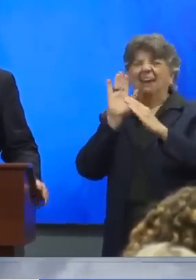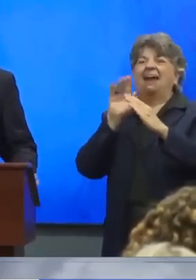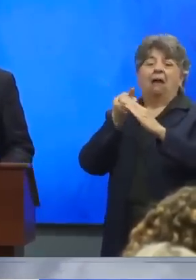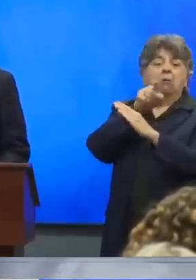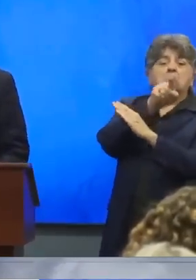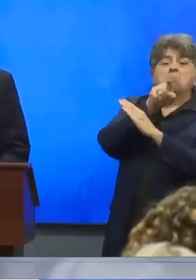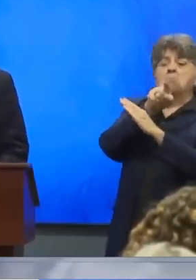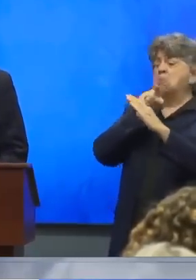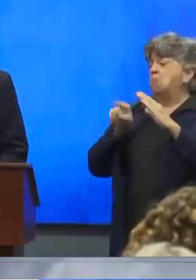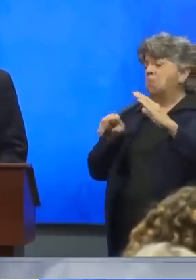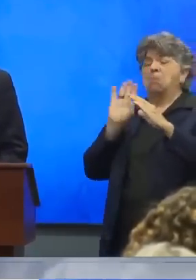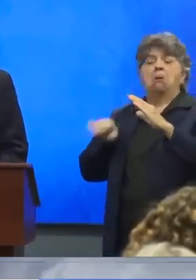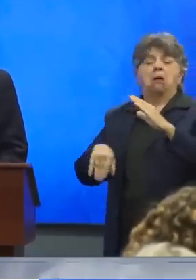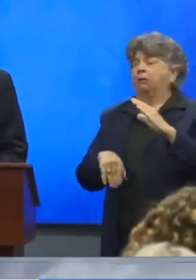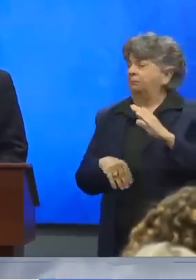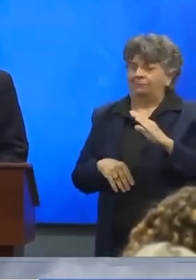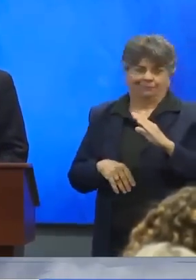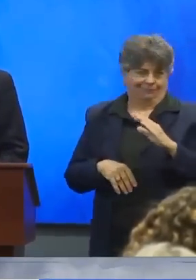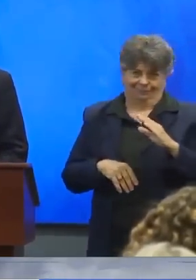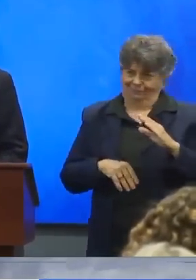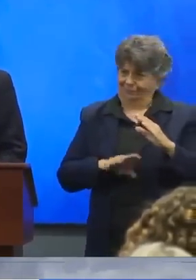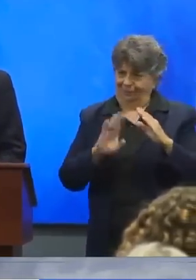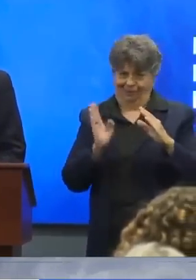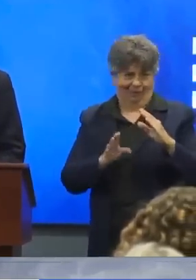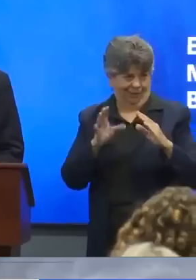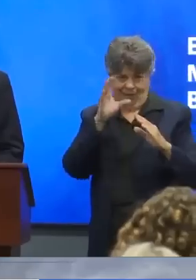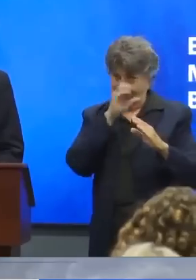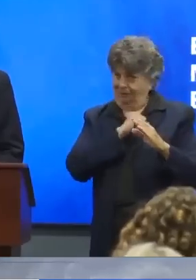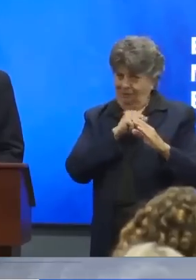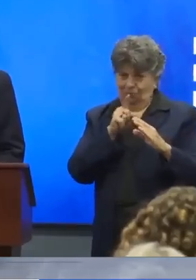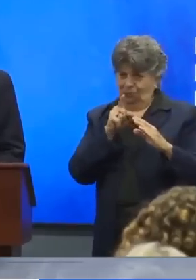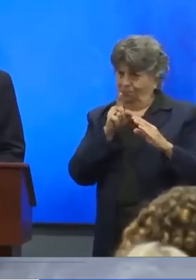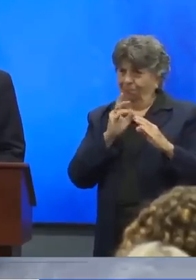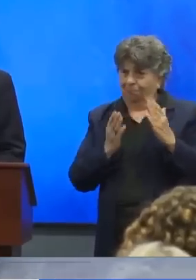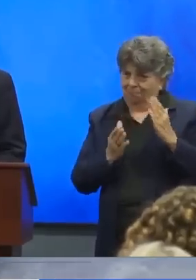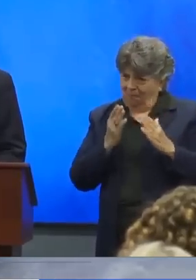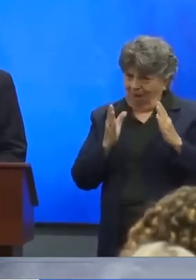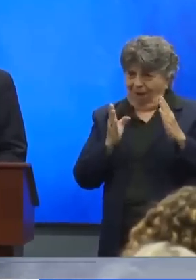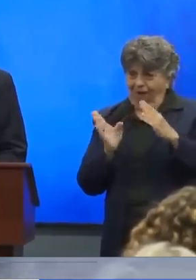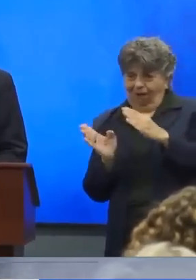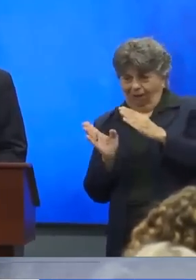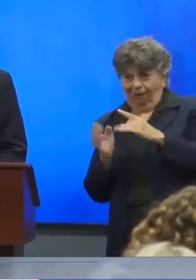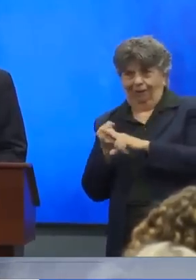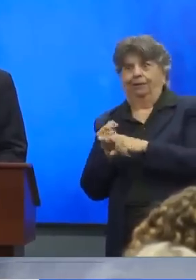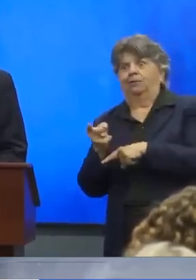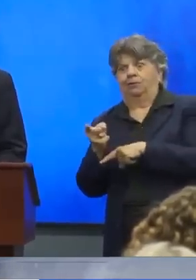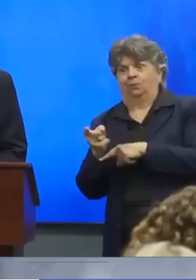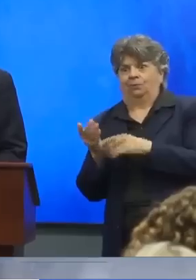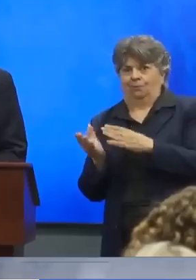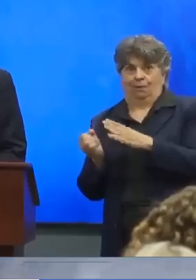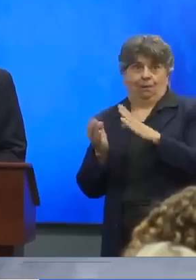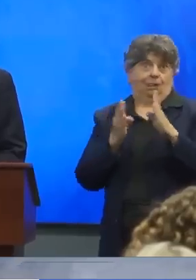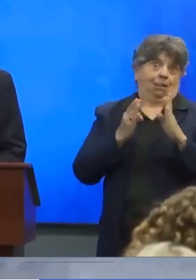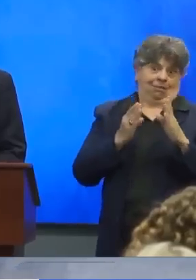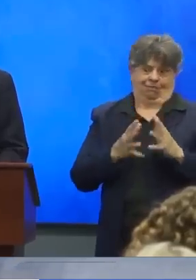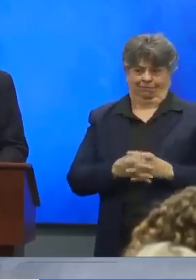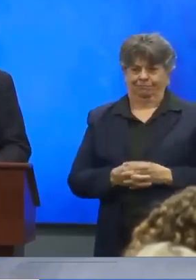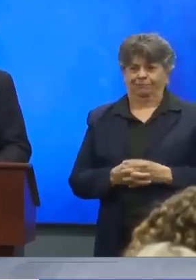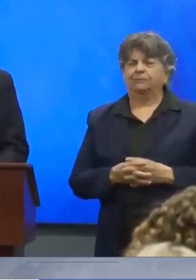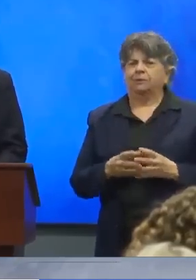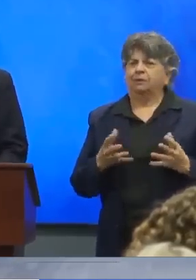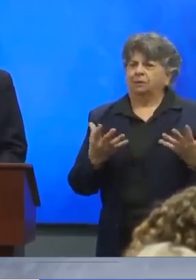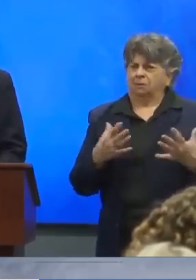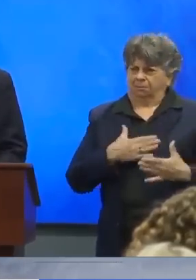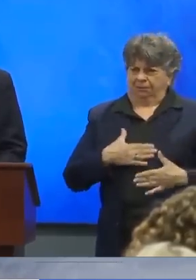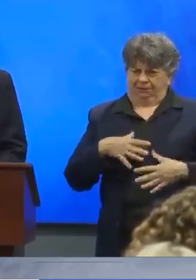assume that there's going to be noticeable impacts. And some of these impacts could end up becoming catastrophic. This was a storm